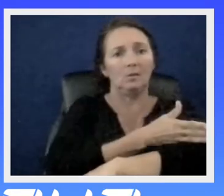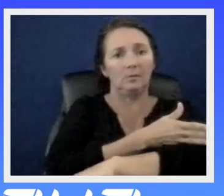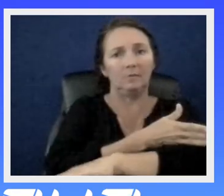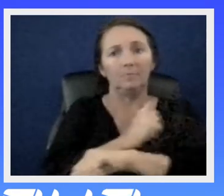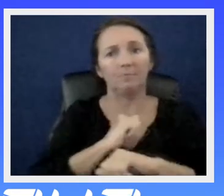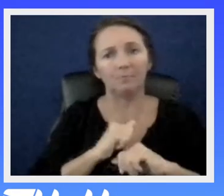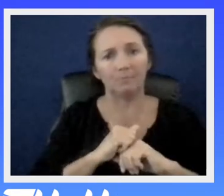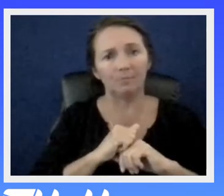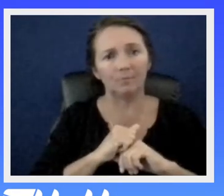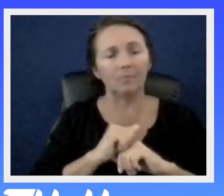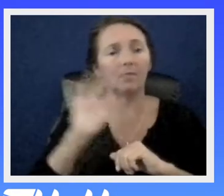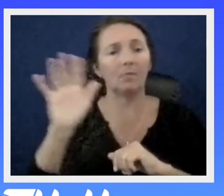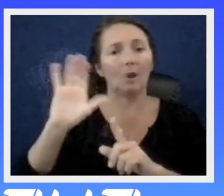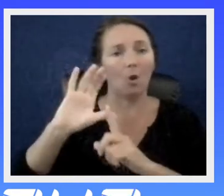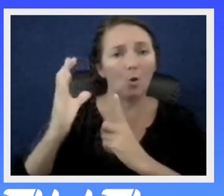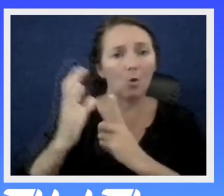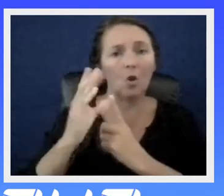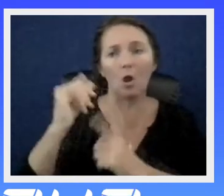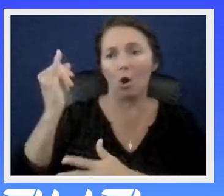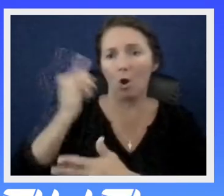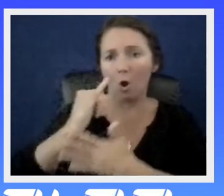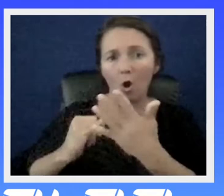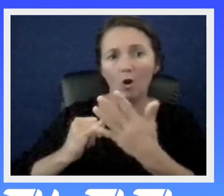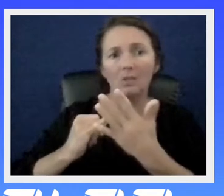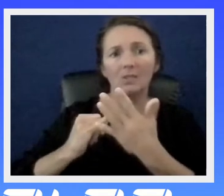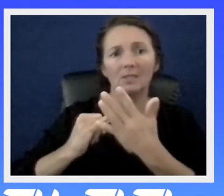increase cultural and